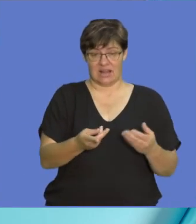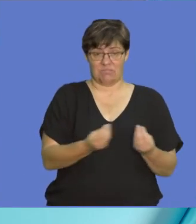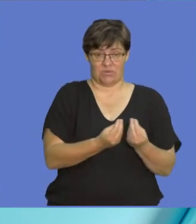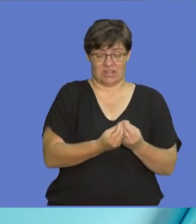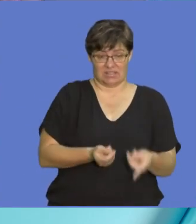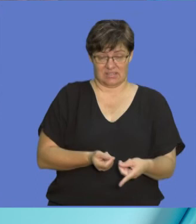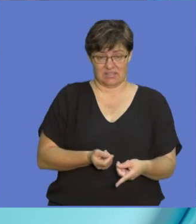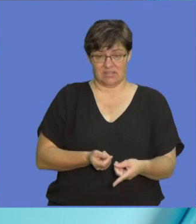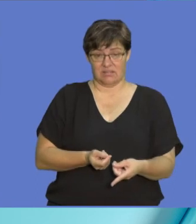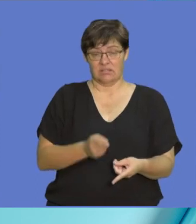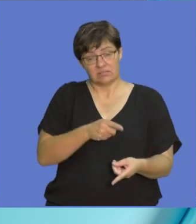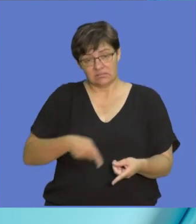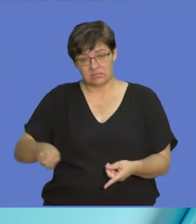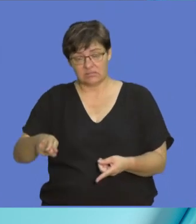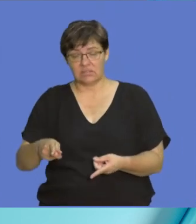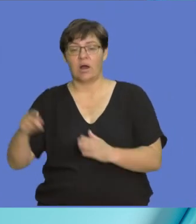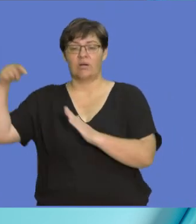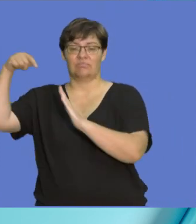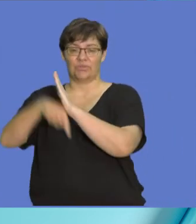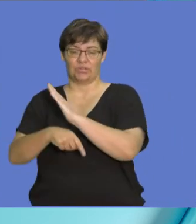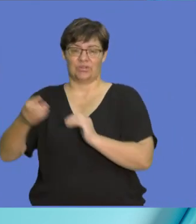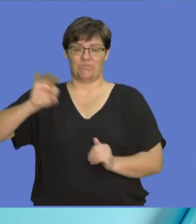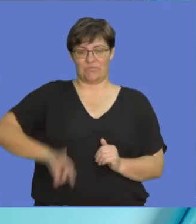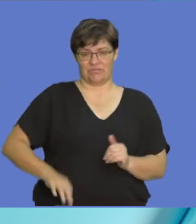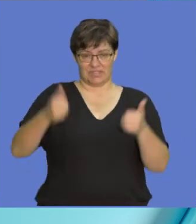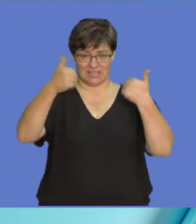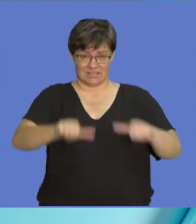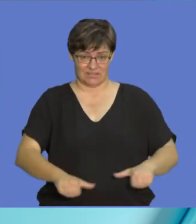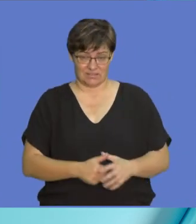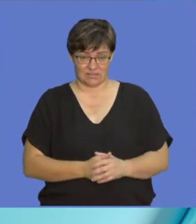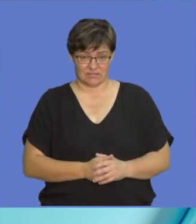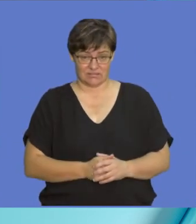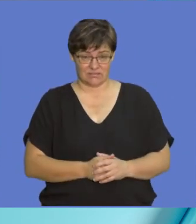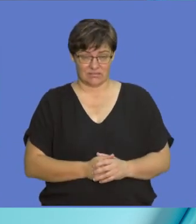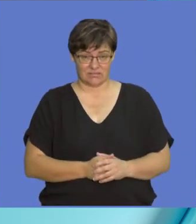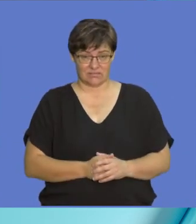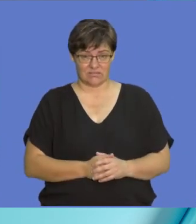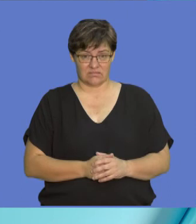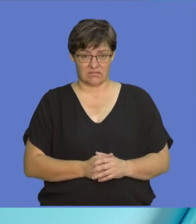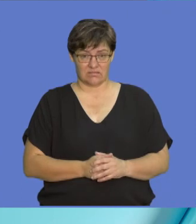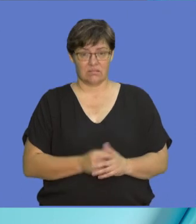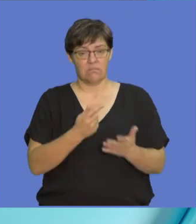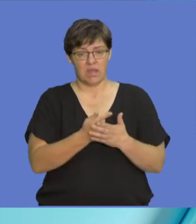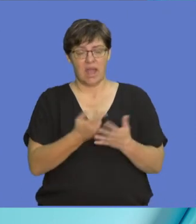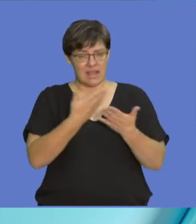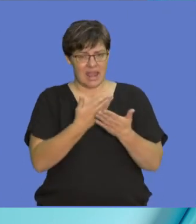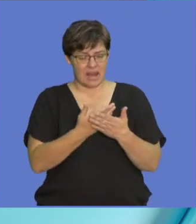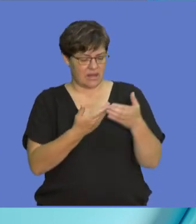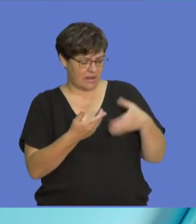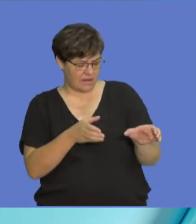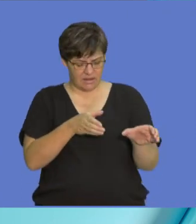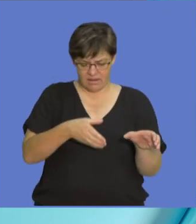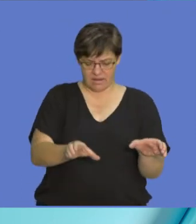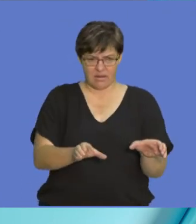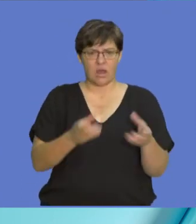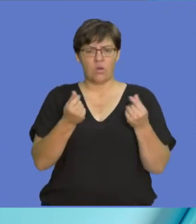they go to my profit and loss account. Okay, so clearly you must be able to distinguish which cost